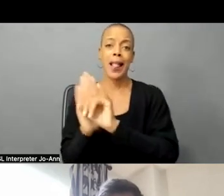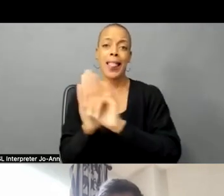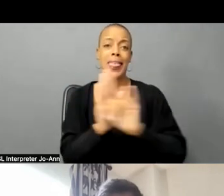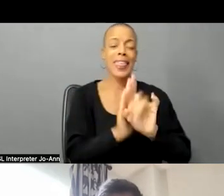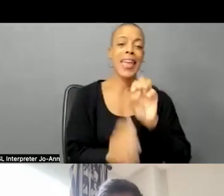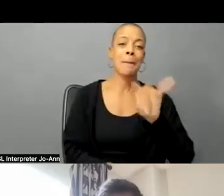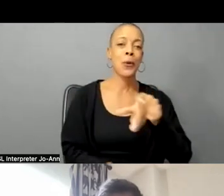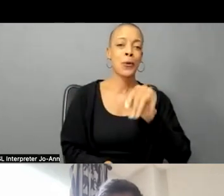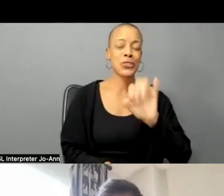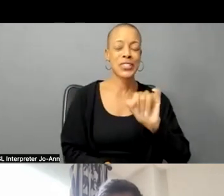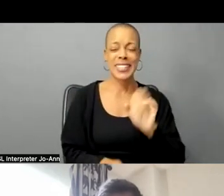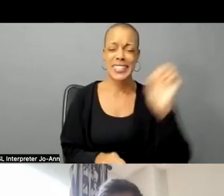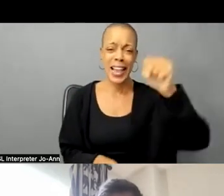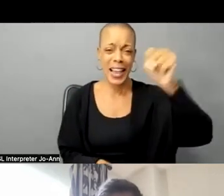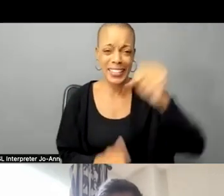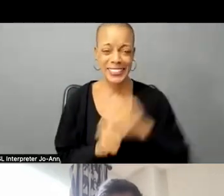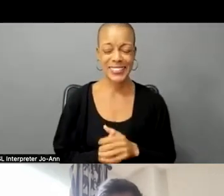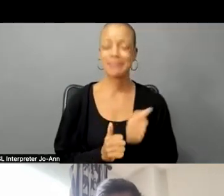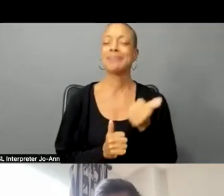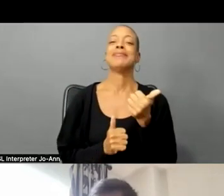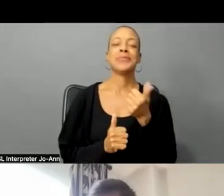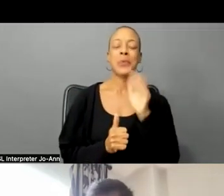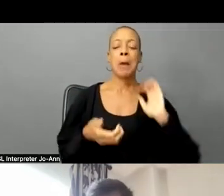There we go. We got a collab coming soon right here.